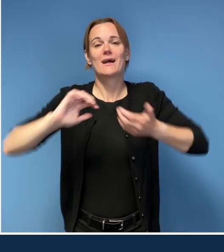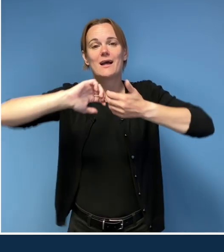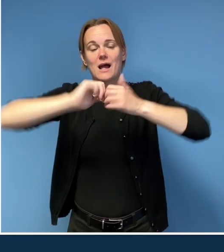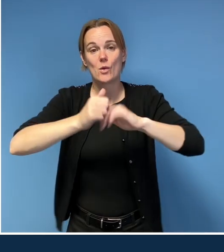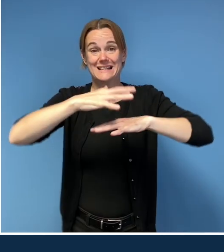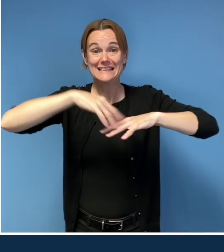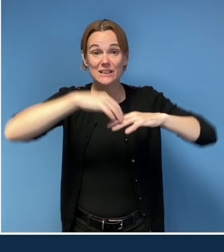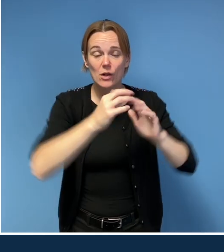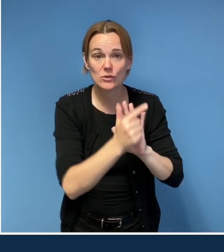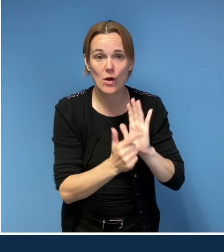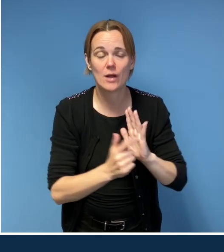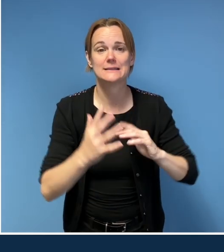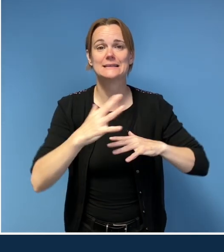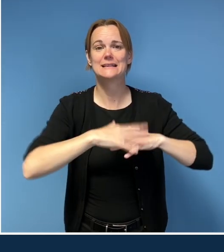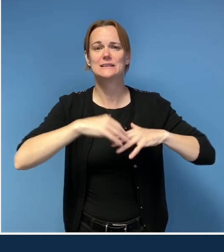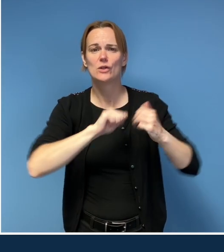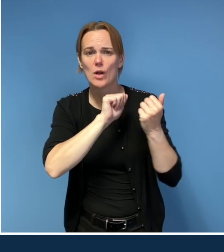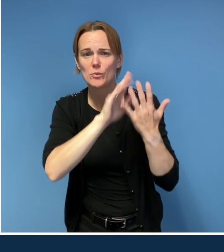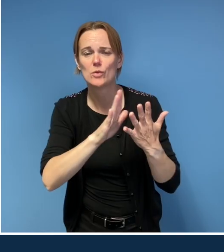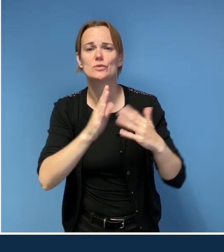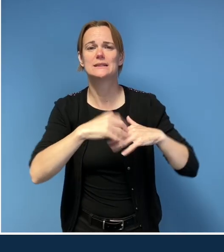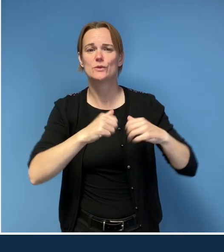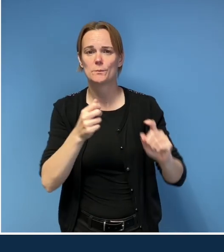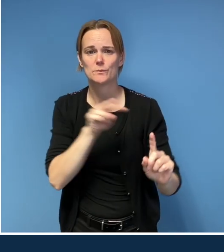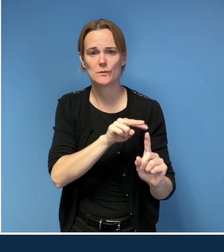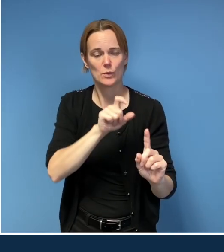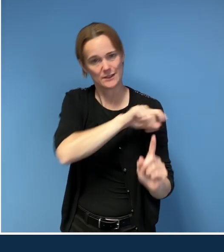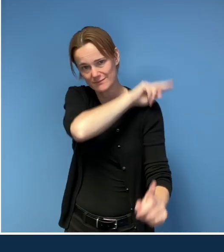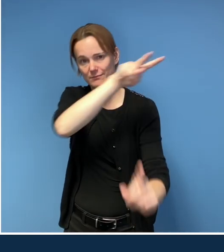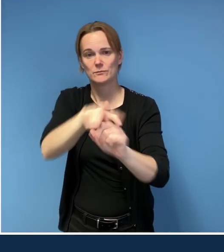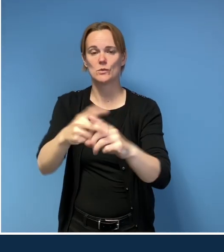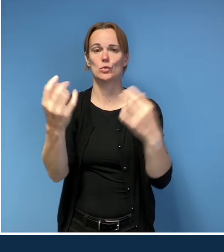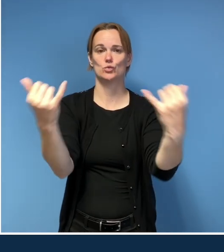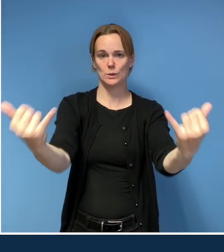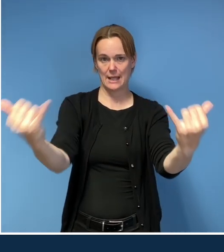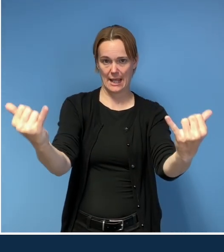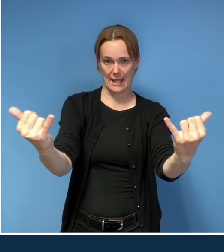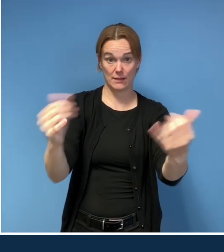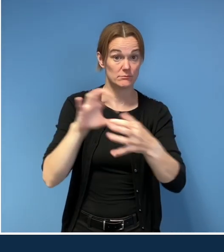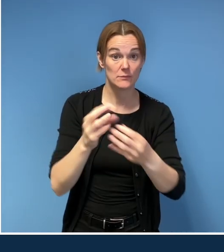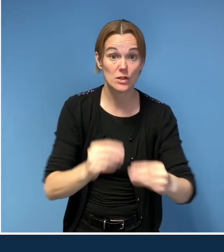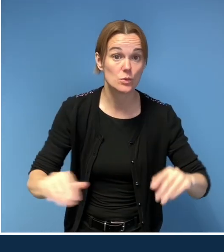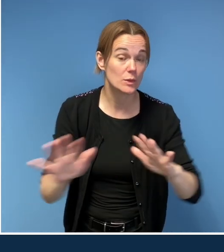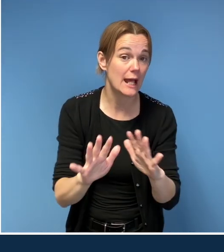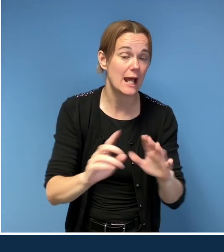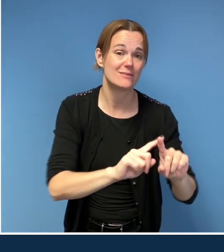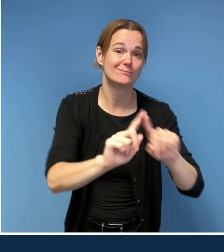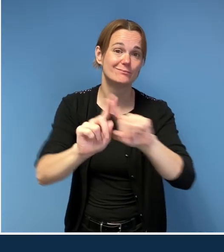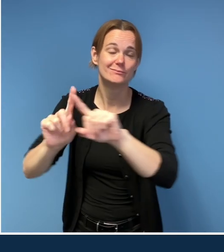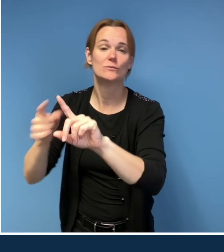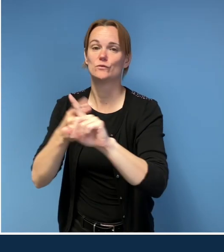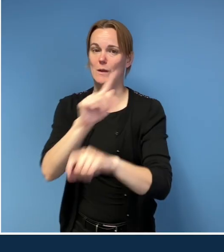being in our laws through treaty, through reminders of commitments to relational connection to the land, and through the